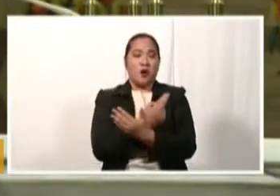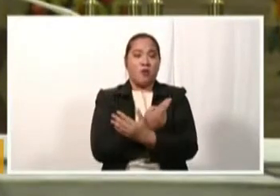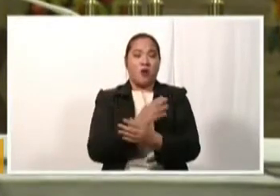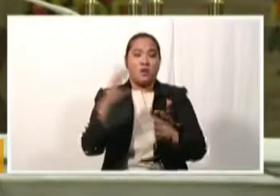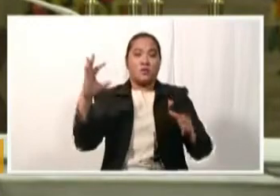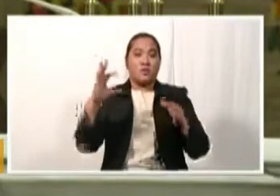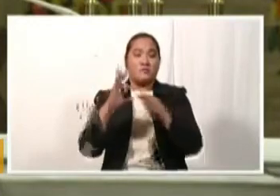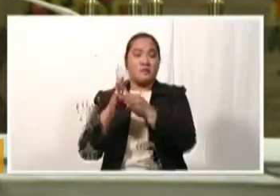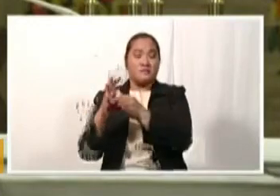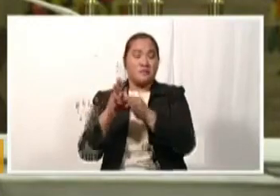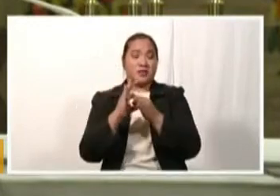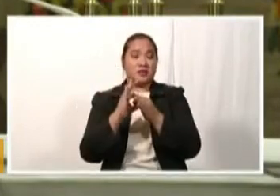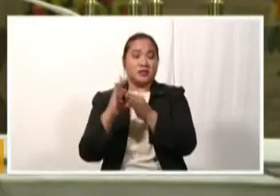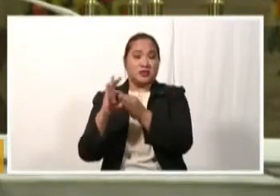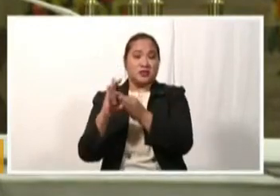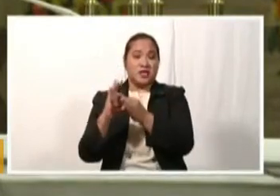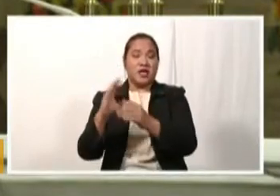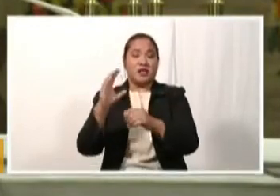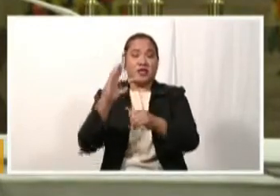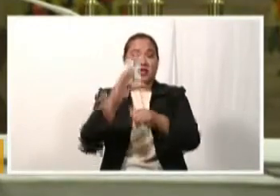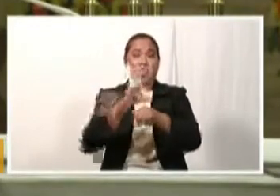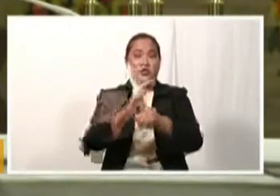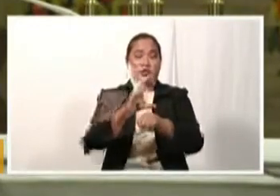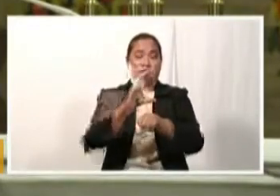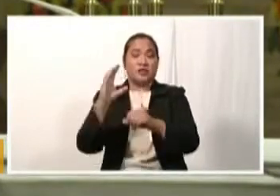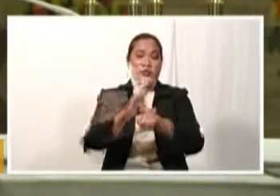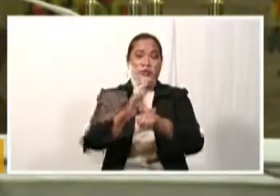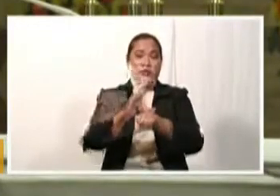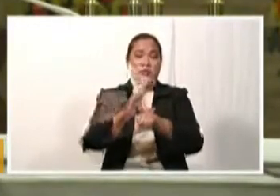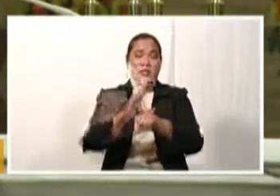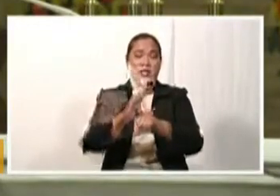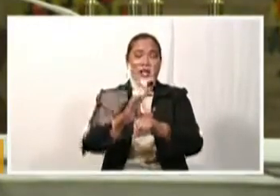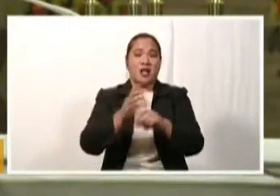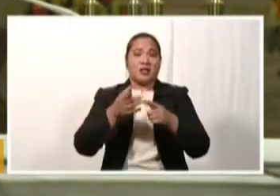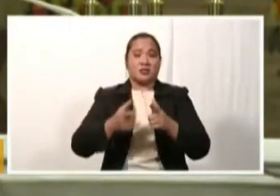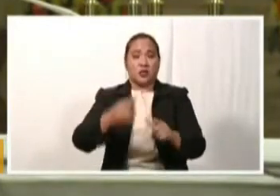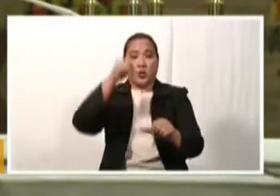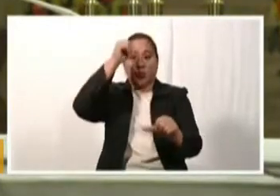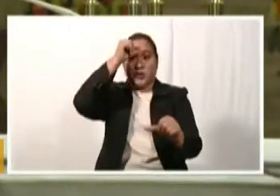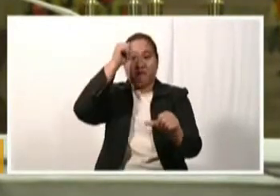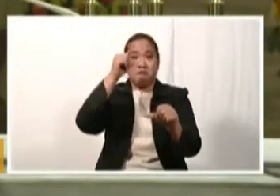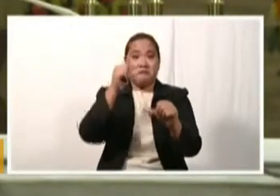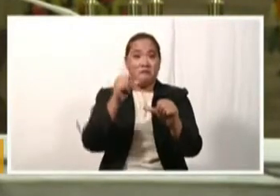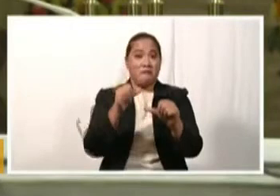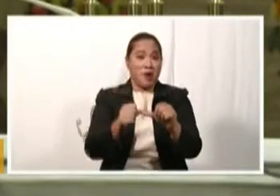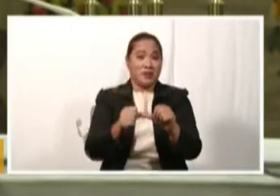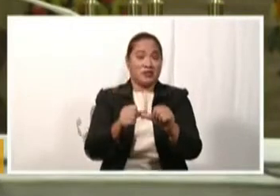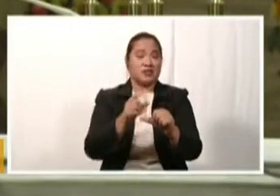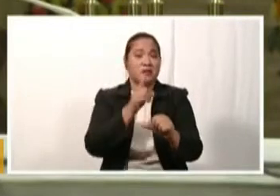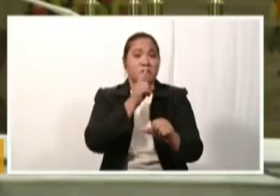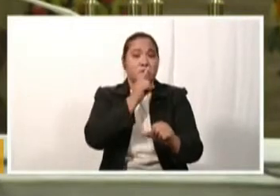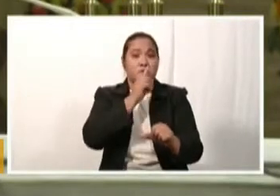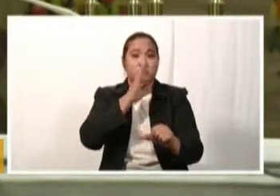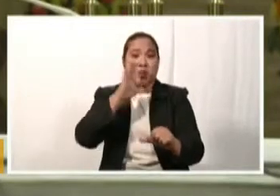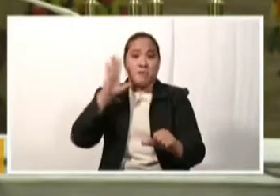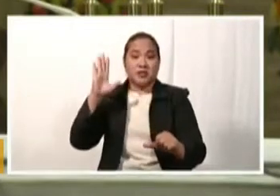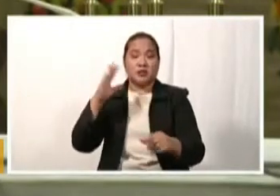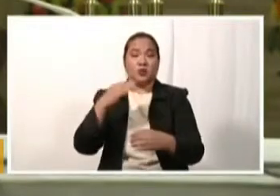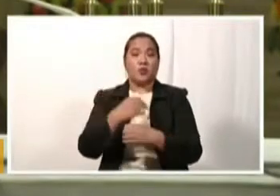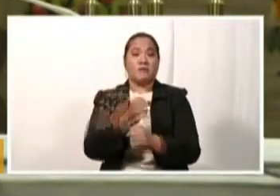him and to his church. Let us remember the promises we